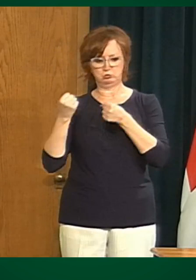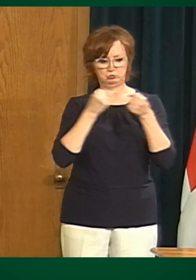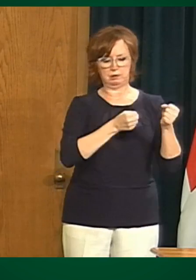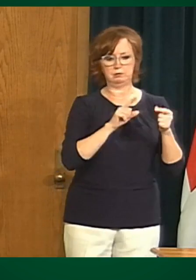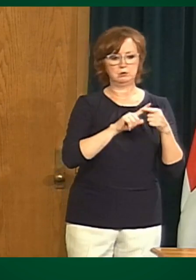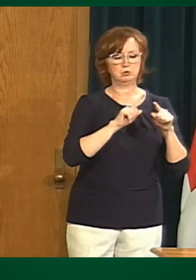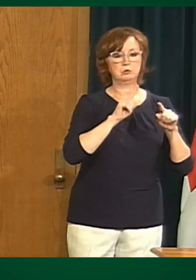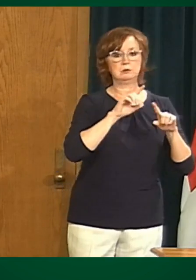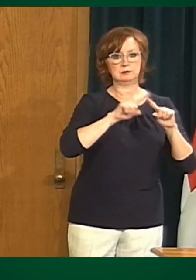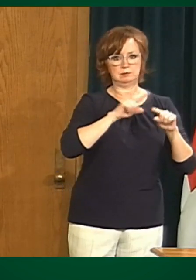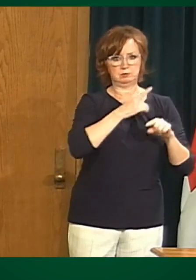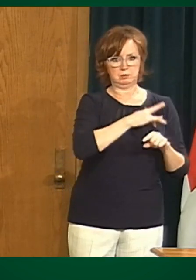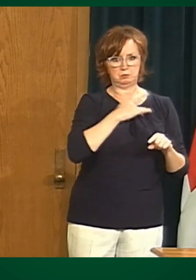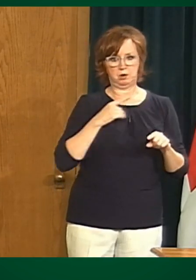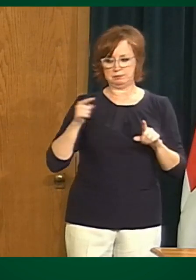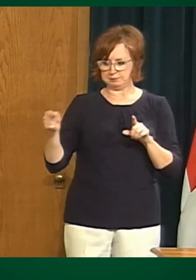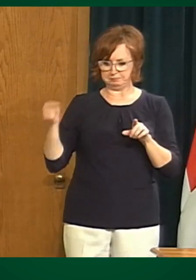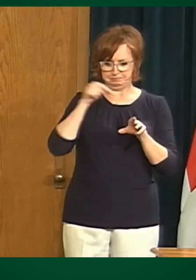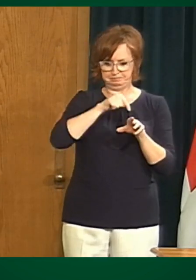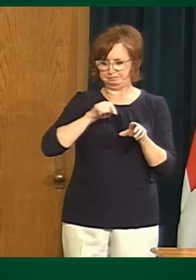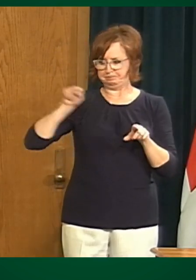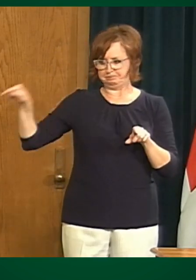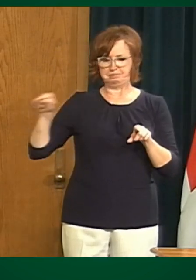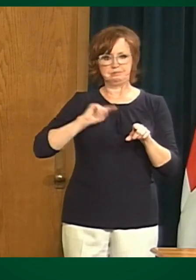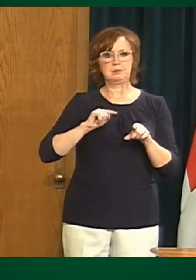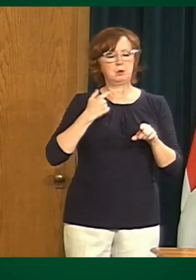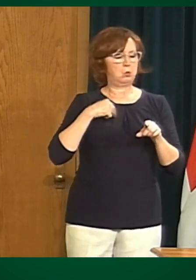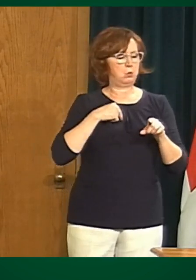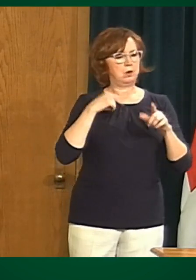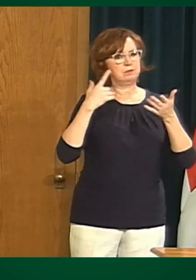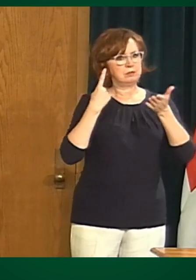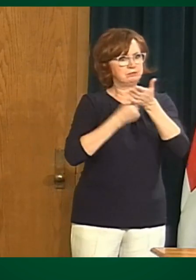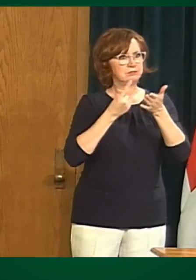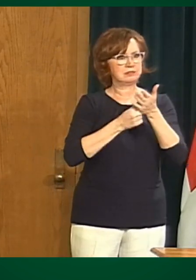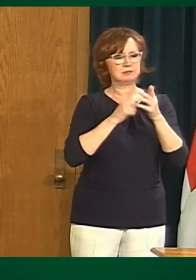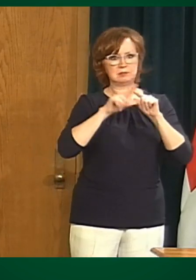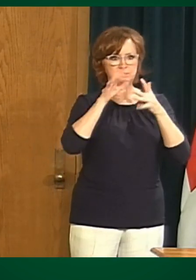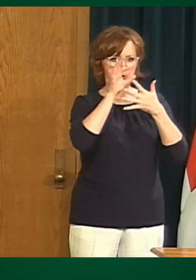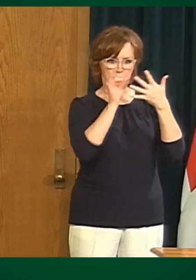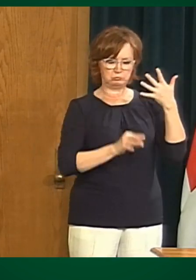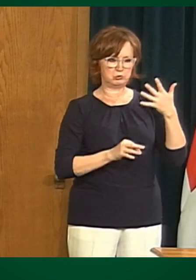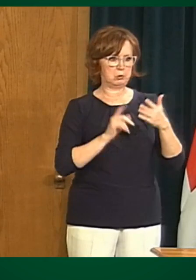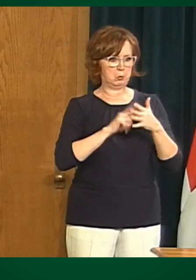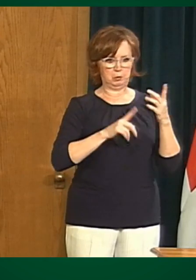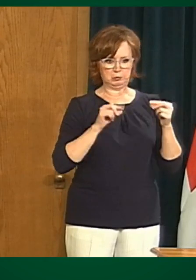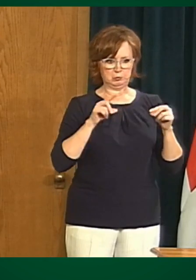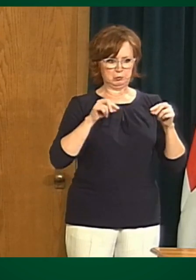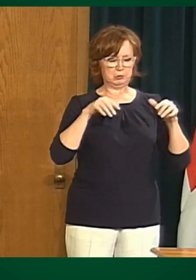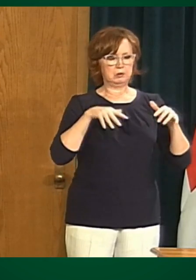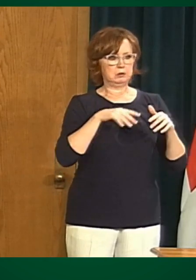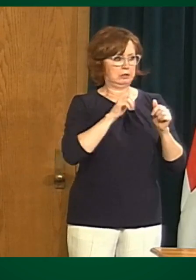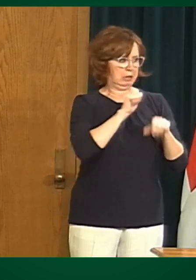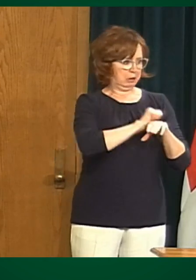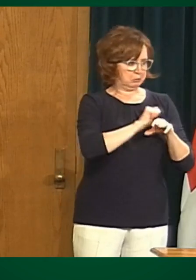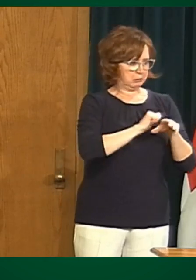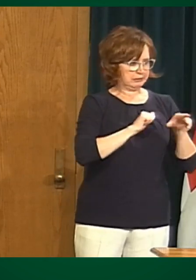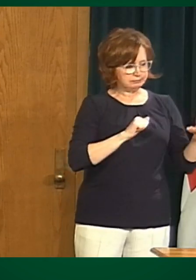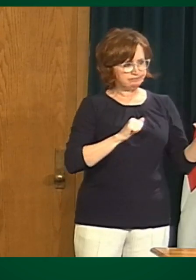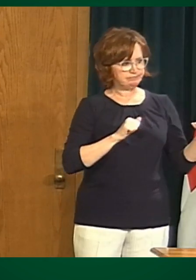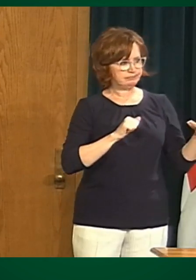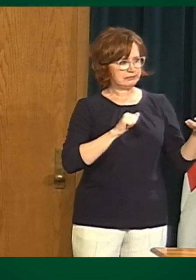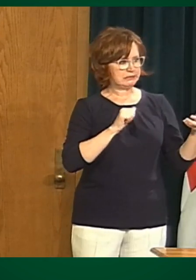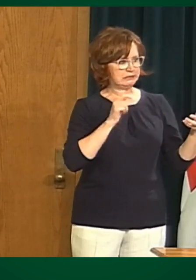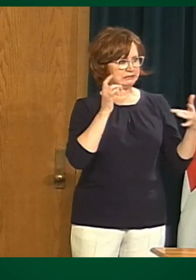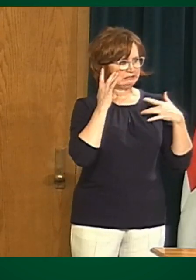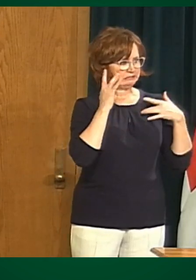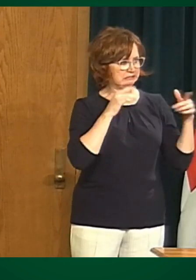So we have actually discussed and continue to discuss those options in the days ahead. But there should,